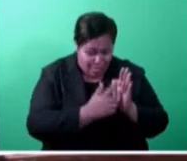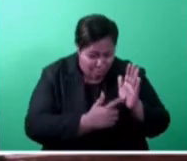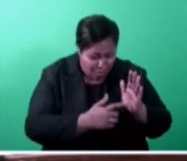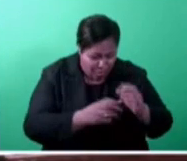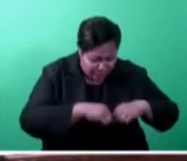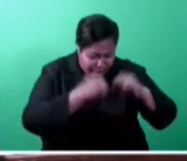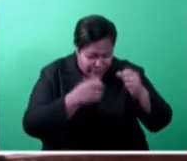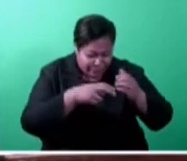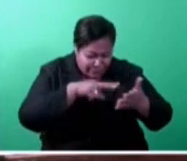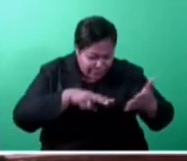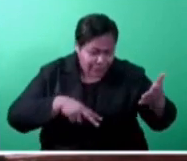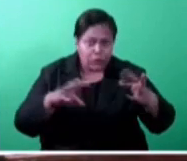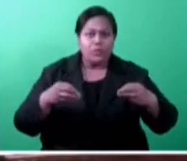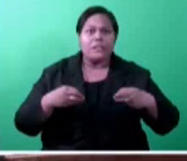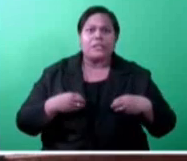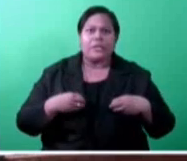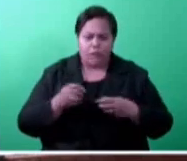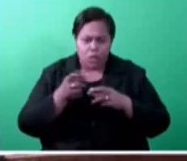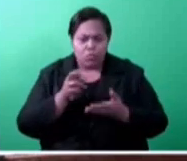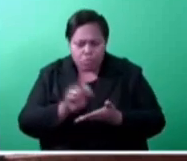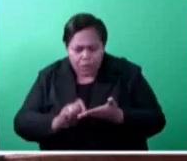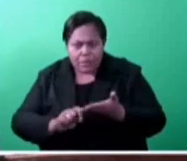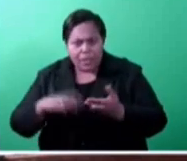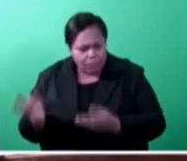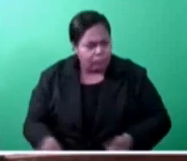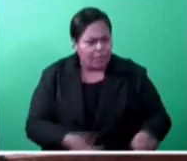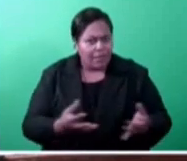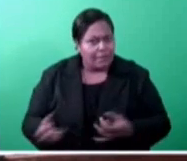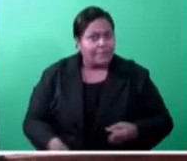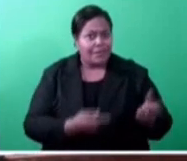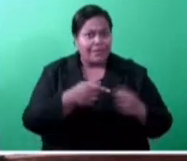submissions, received written submissions, as well as holding public